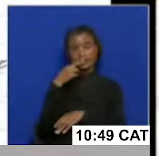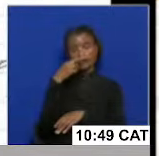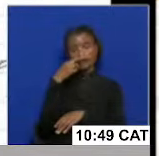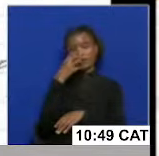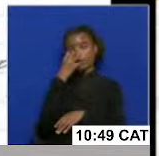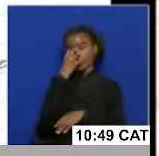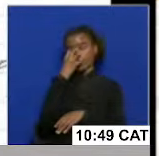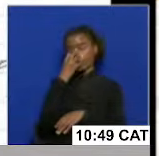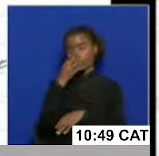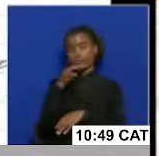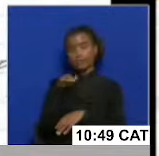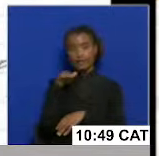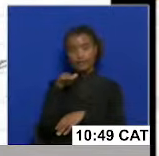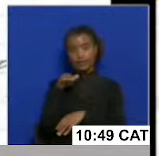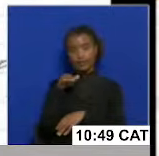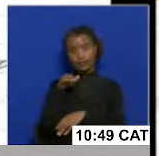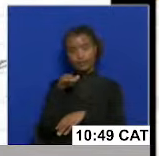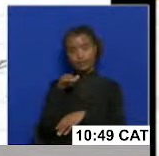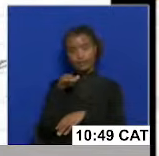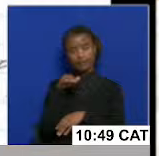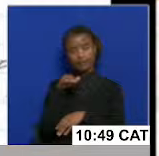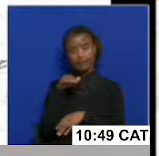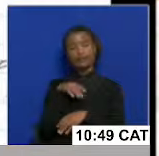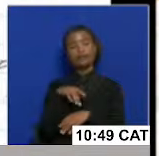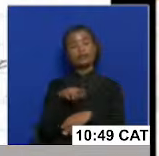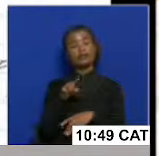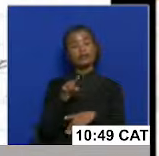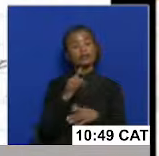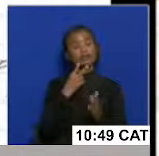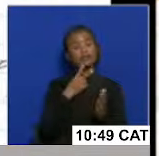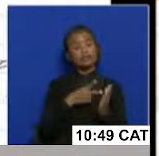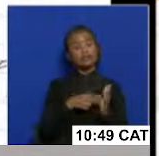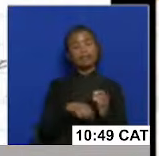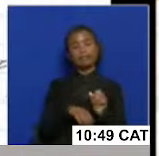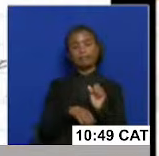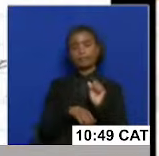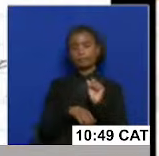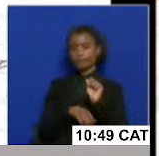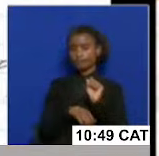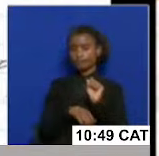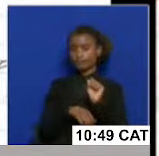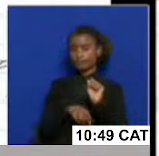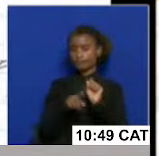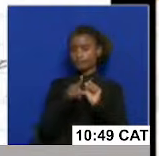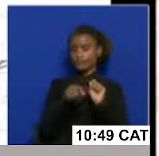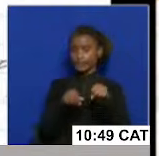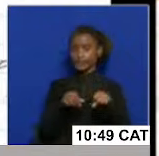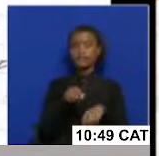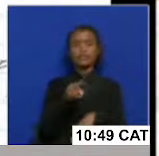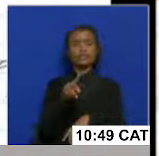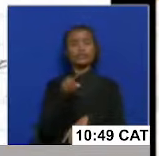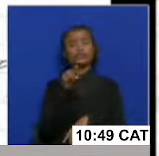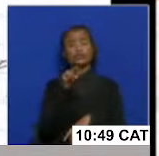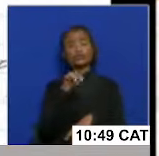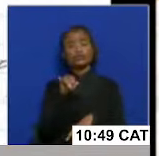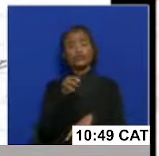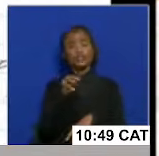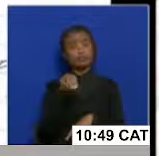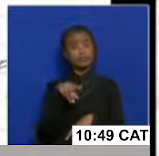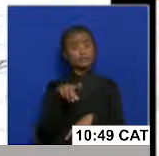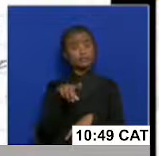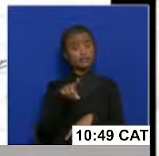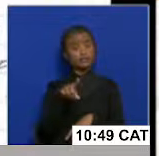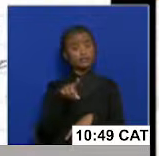Witness K, are you the JMPD member being referred to in paragraph 2 by Officer Stalls?